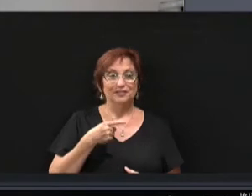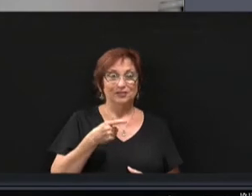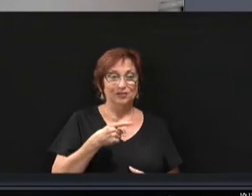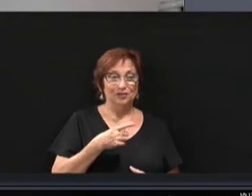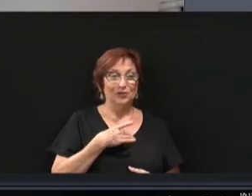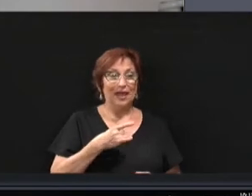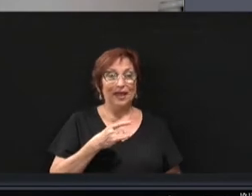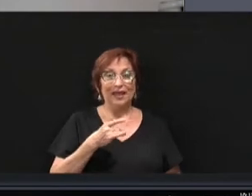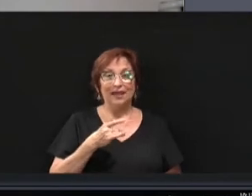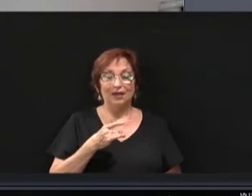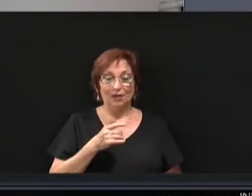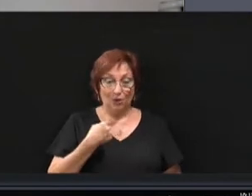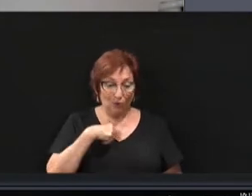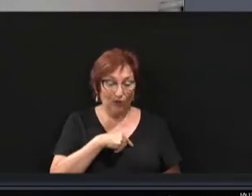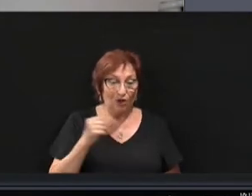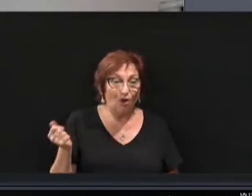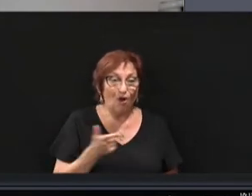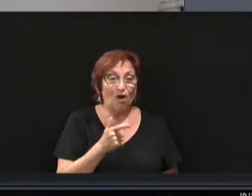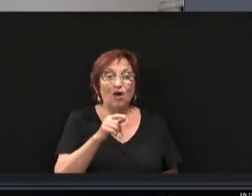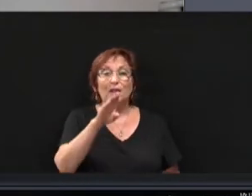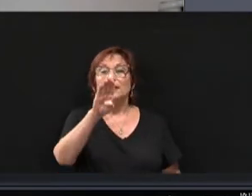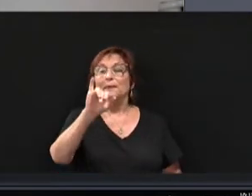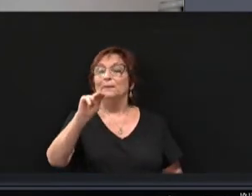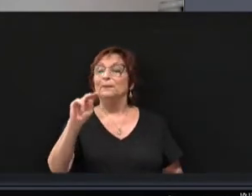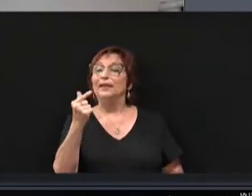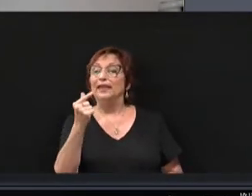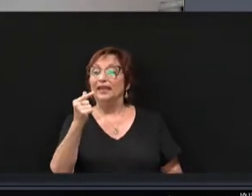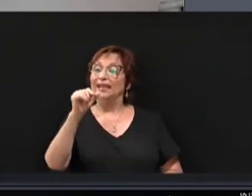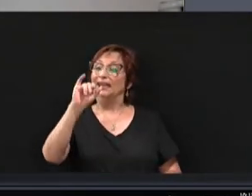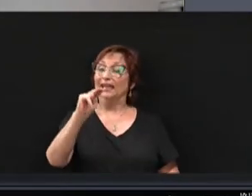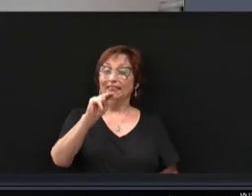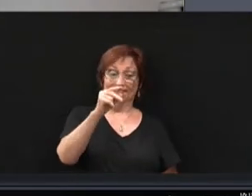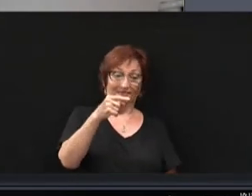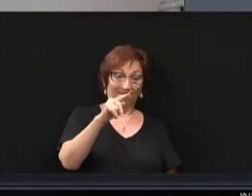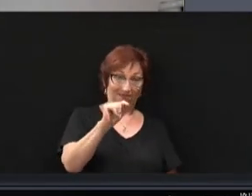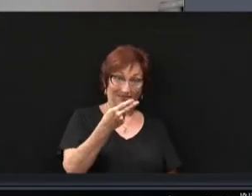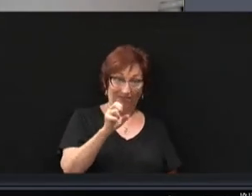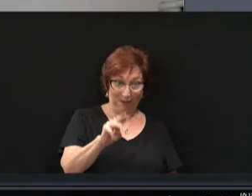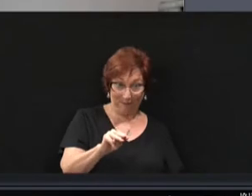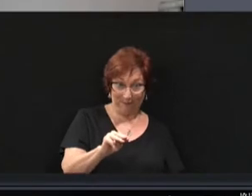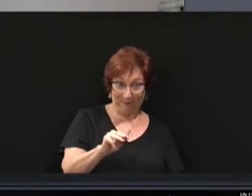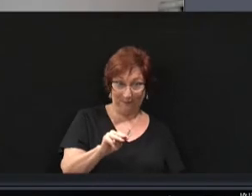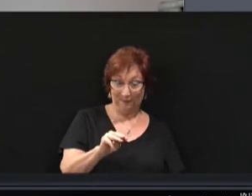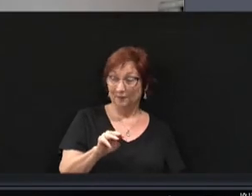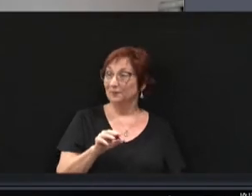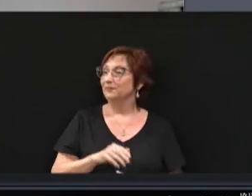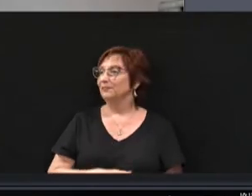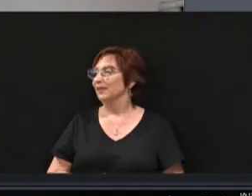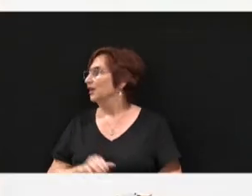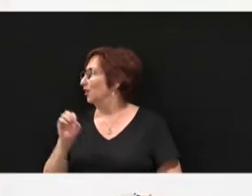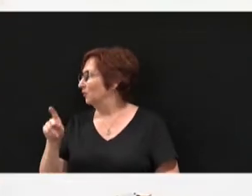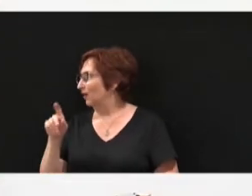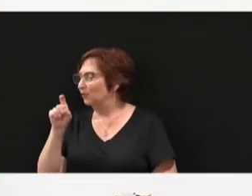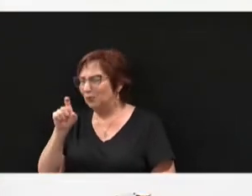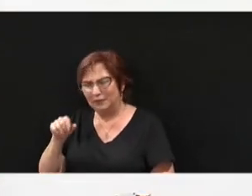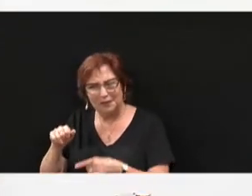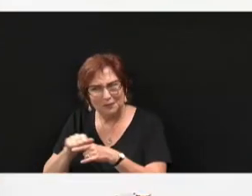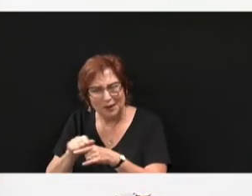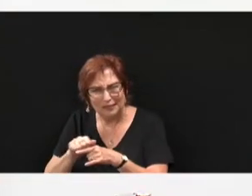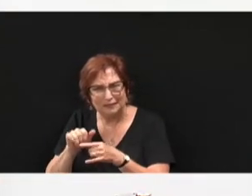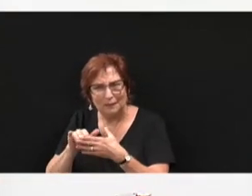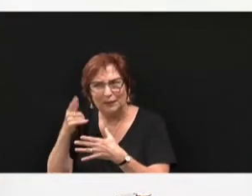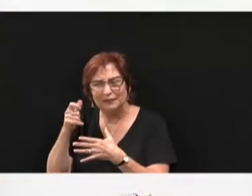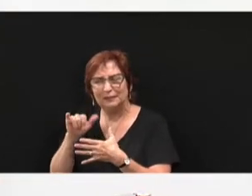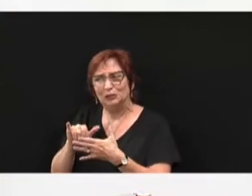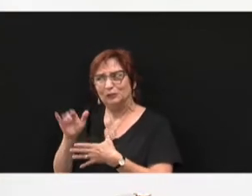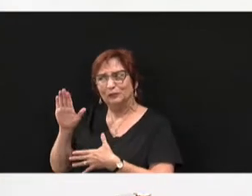Okay. We all like being in them. Nice job. We'll have to work on automaticity because that was a little slow,